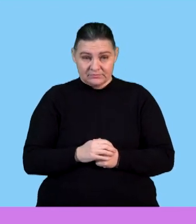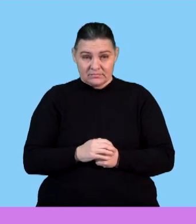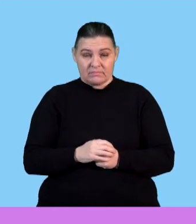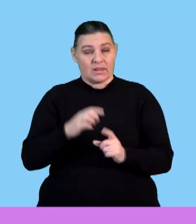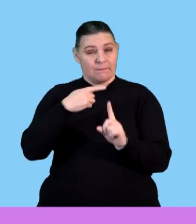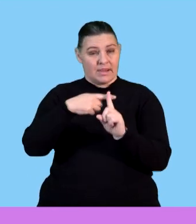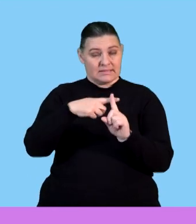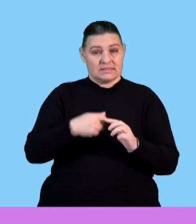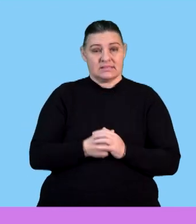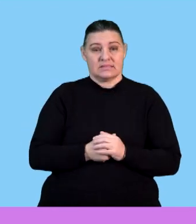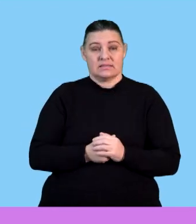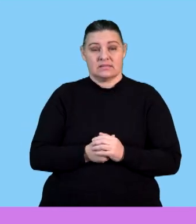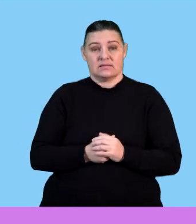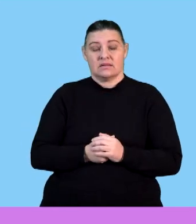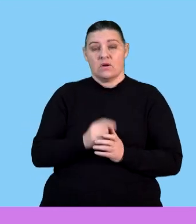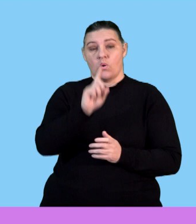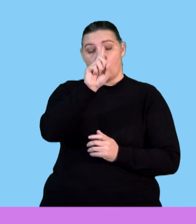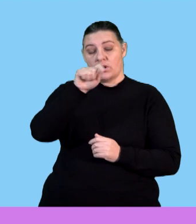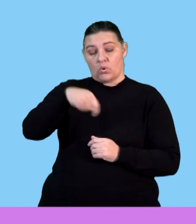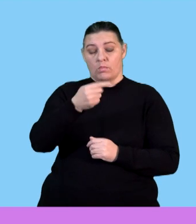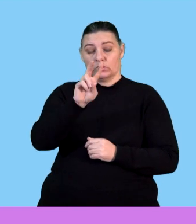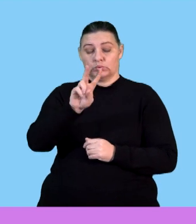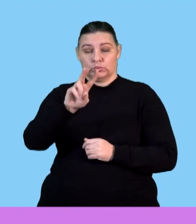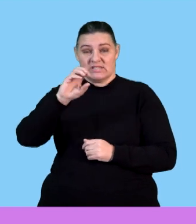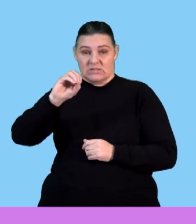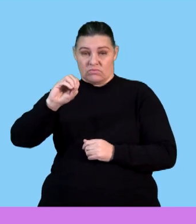Okay. Plus